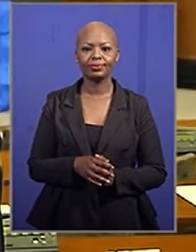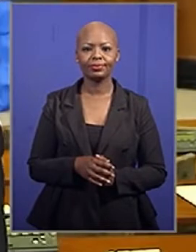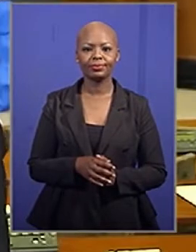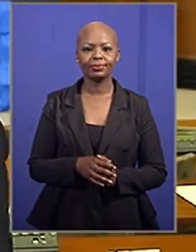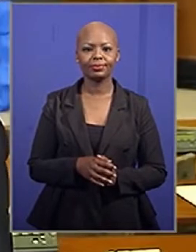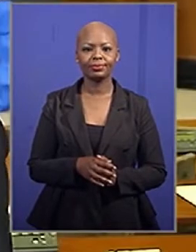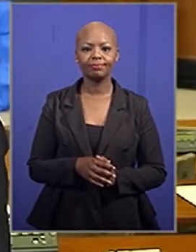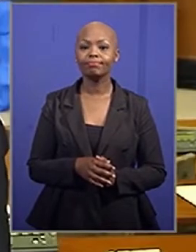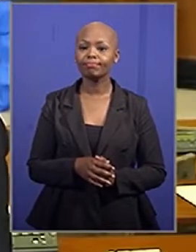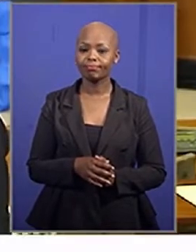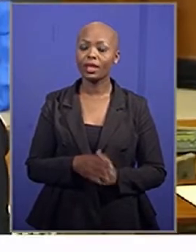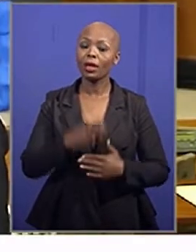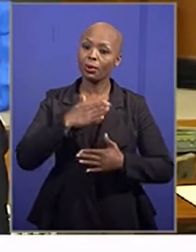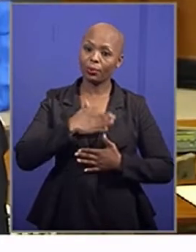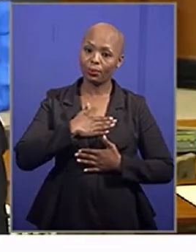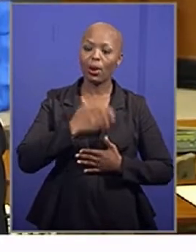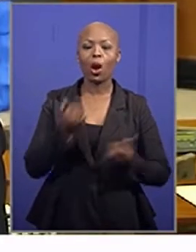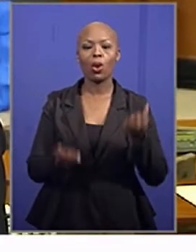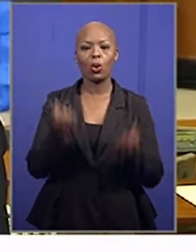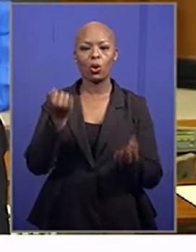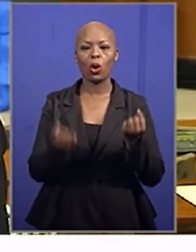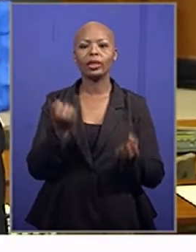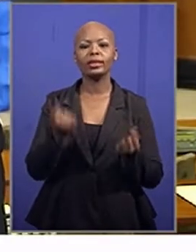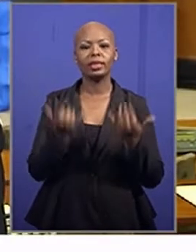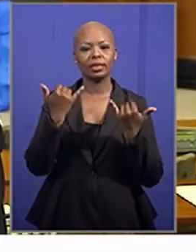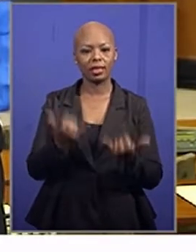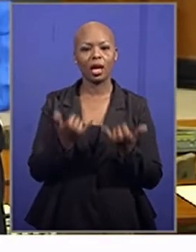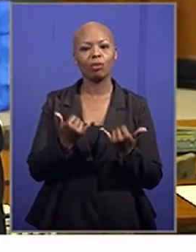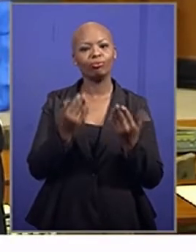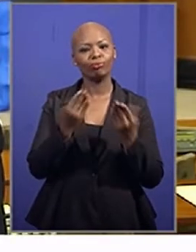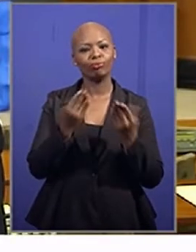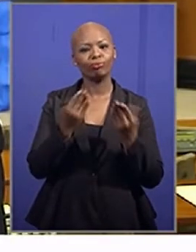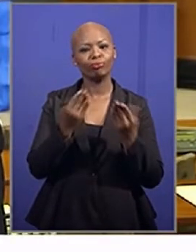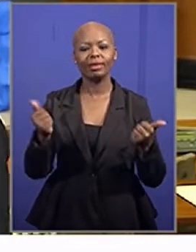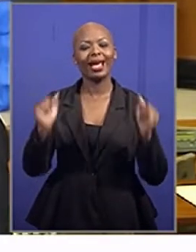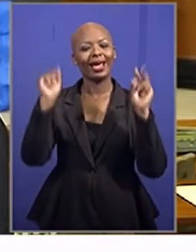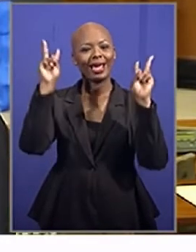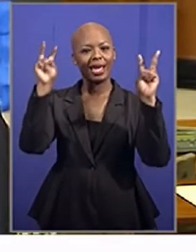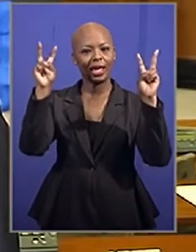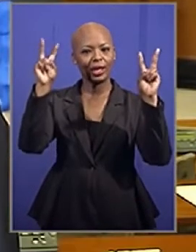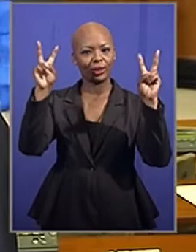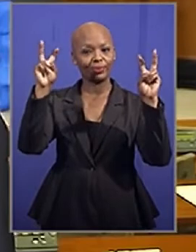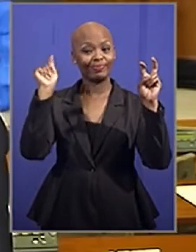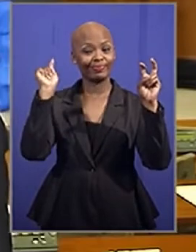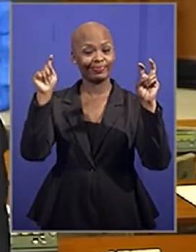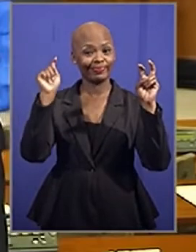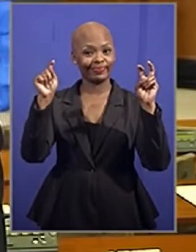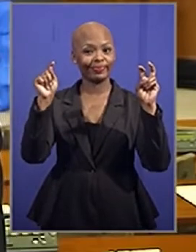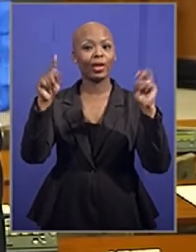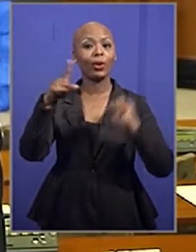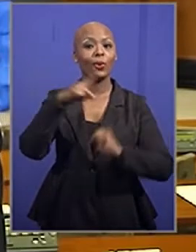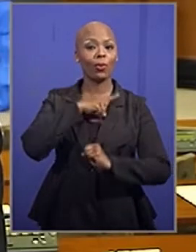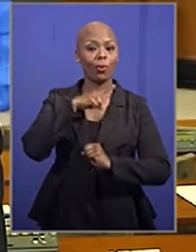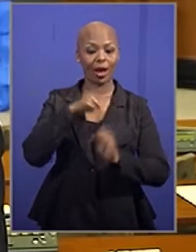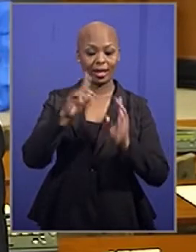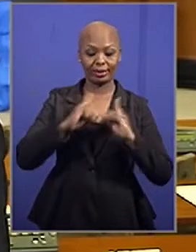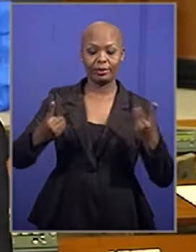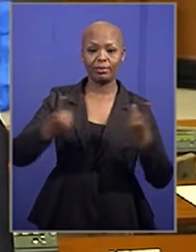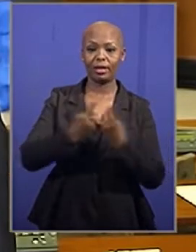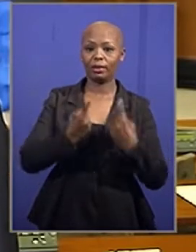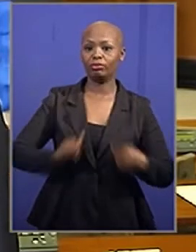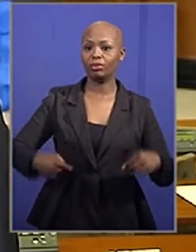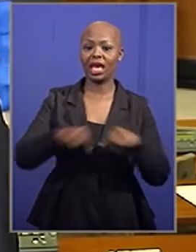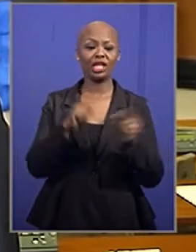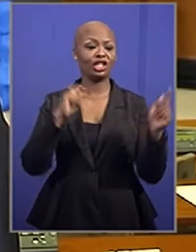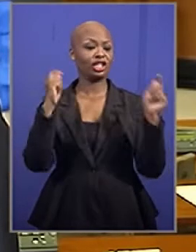court has clarified for us and we know how it will impact on the things that we do. That's why, as a department, we didn't change anything.